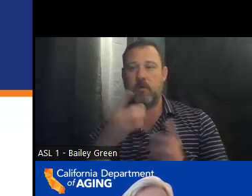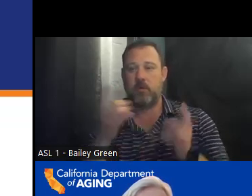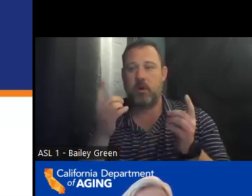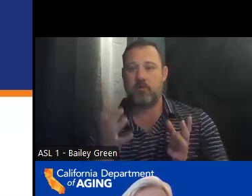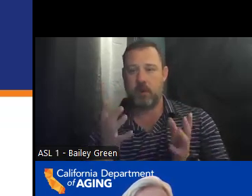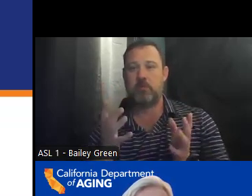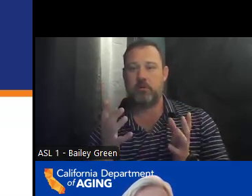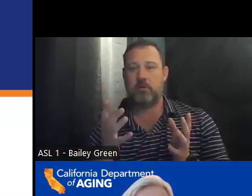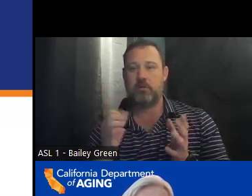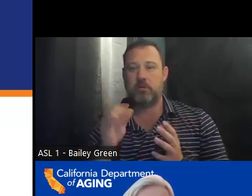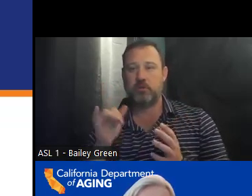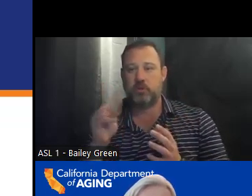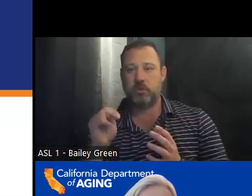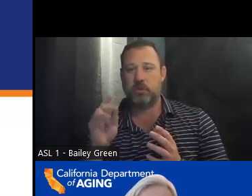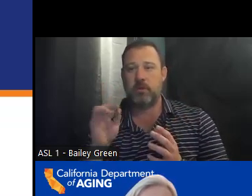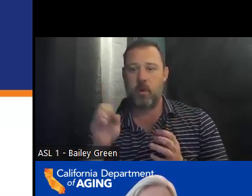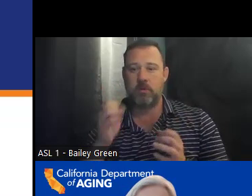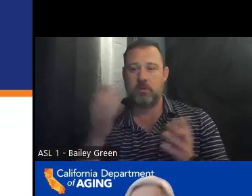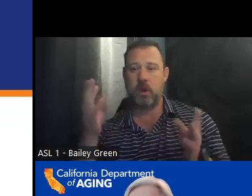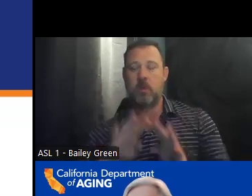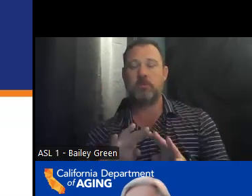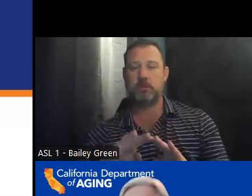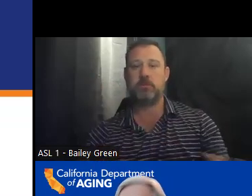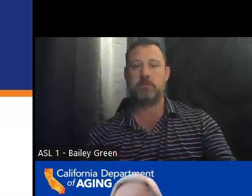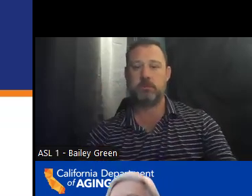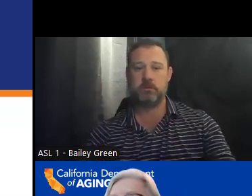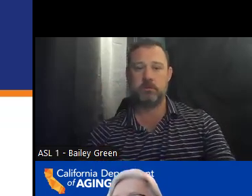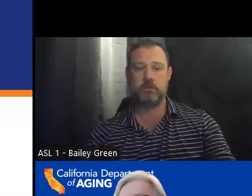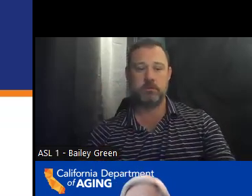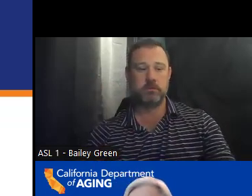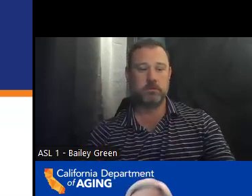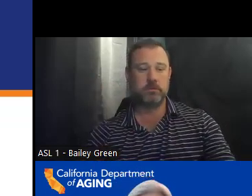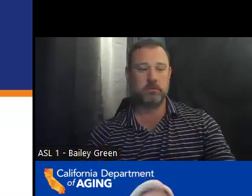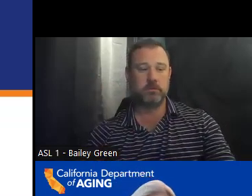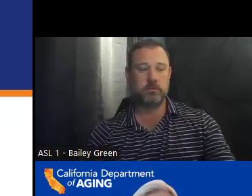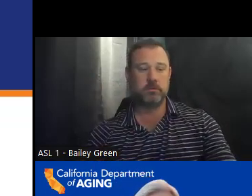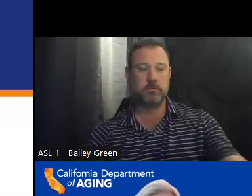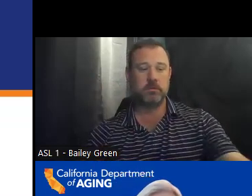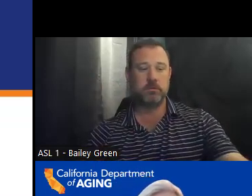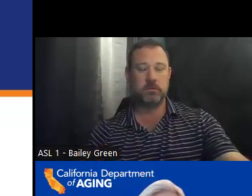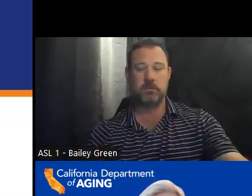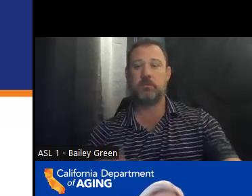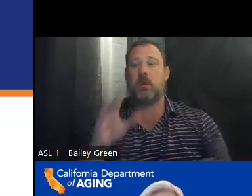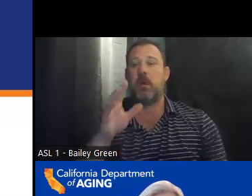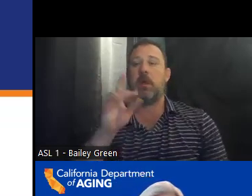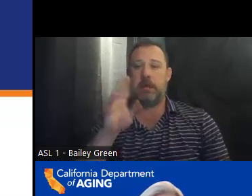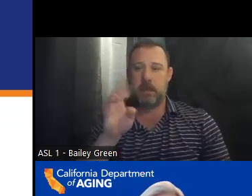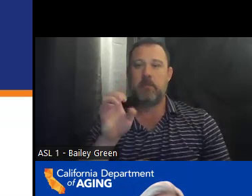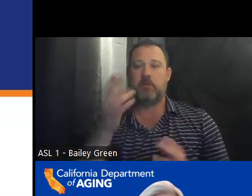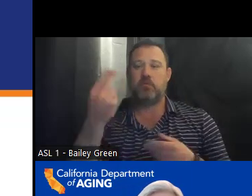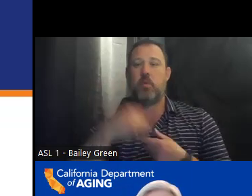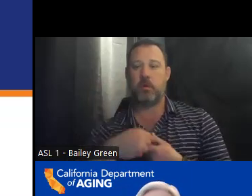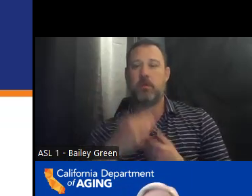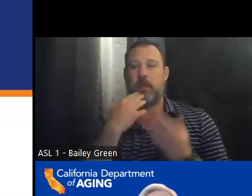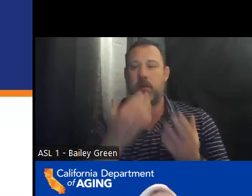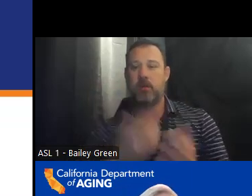director, Susan DeMorris, to close us out. So if you're okay Yeah, with that, Sherry? Absolutely. Let's have Debbie join us.